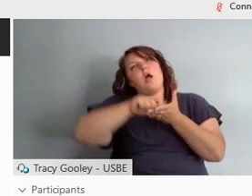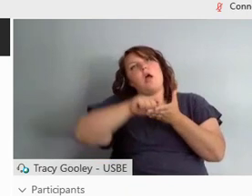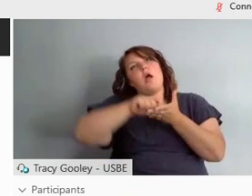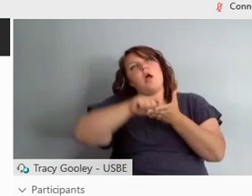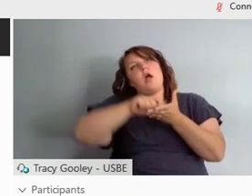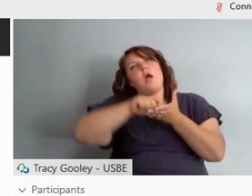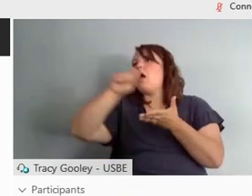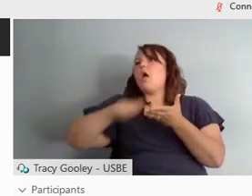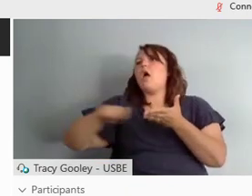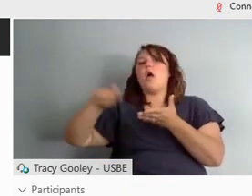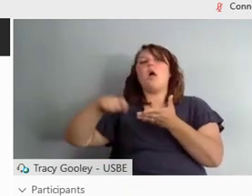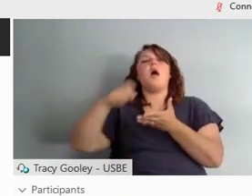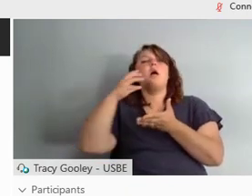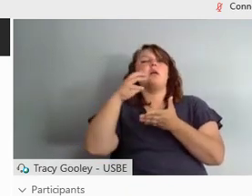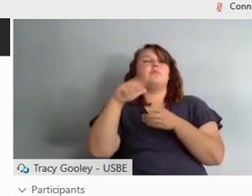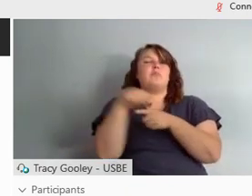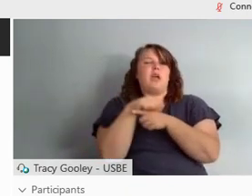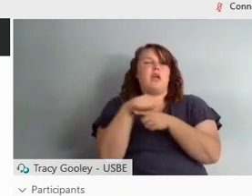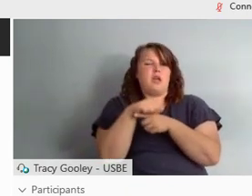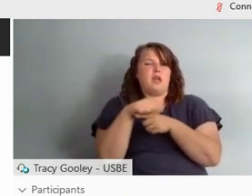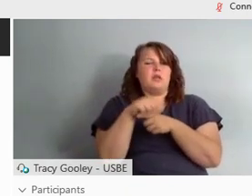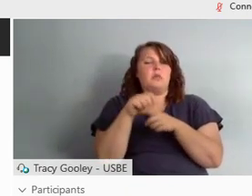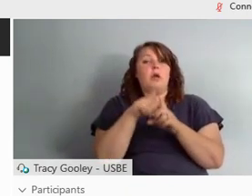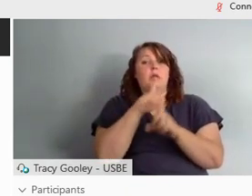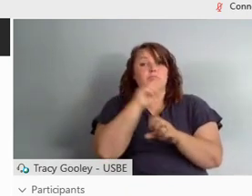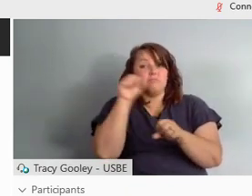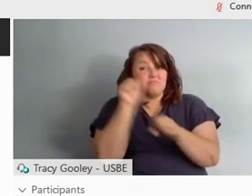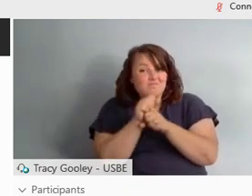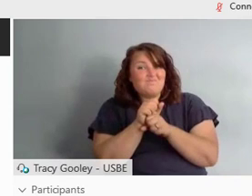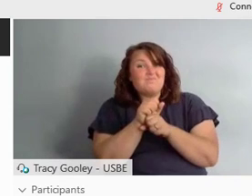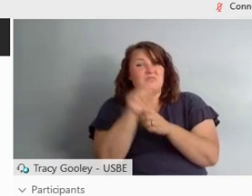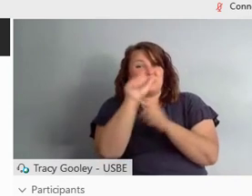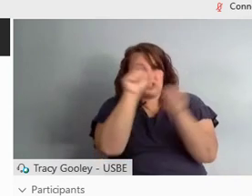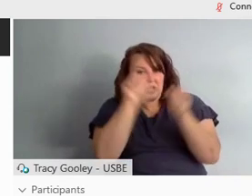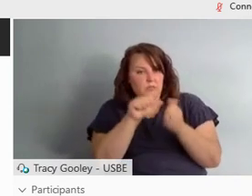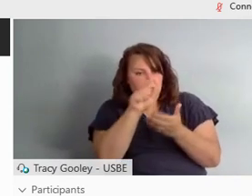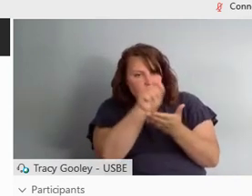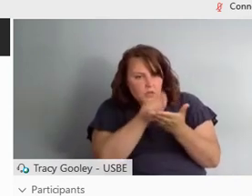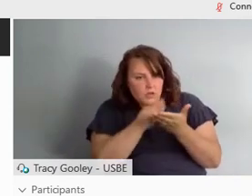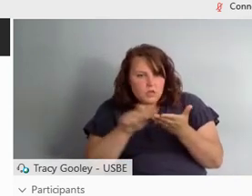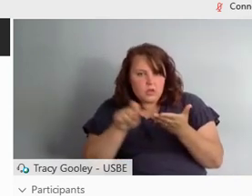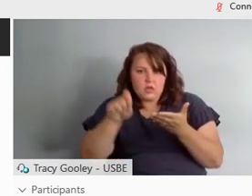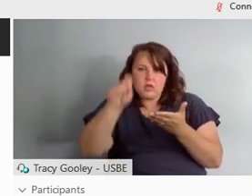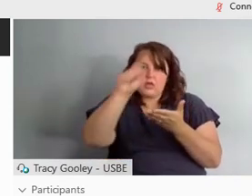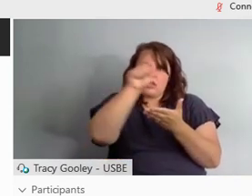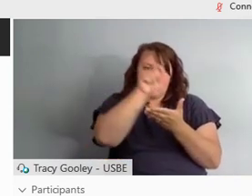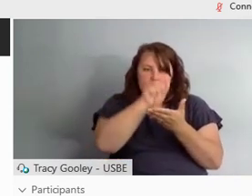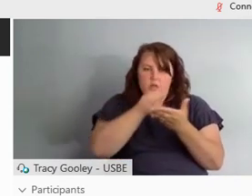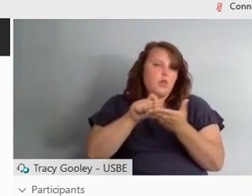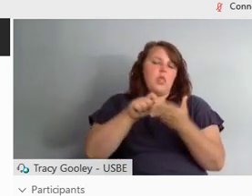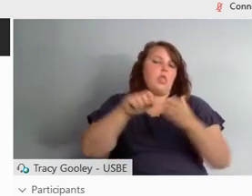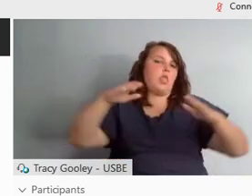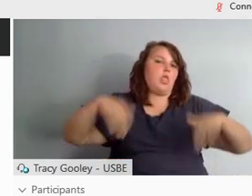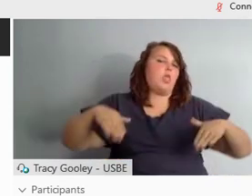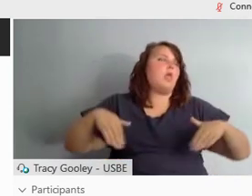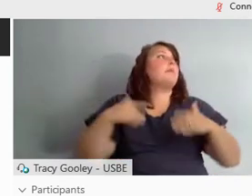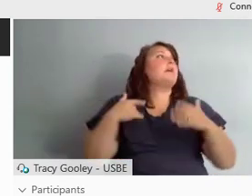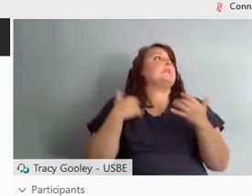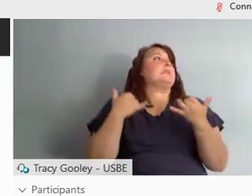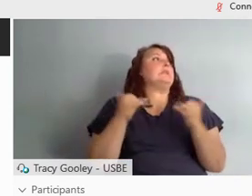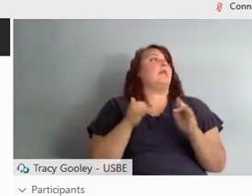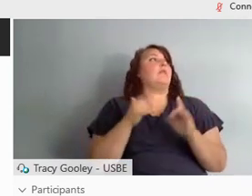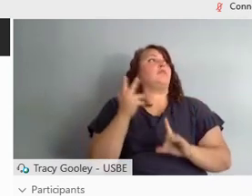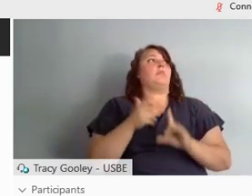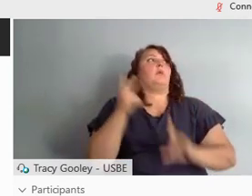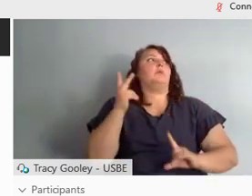a writing utensil. They can do that, but we're not yet at the point where we're really tracing shapes. So for this kiddo, we're at approaching